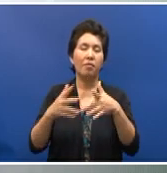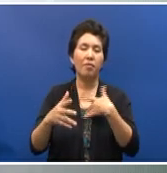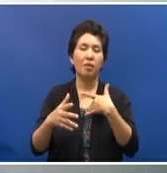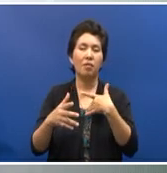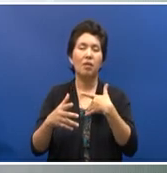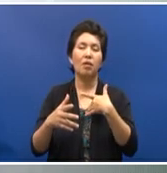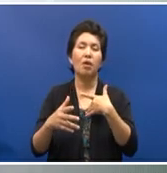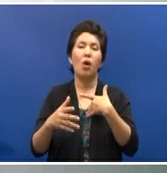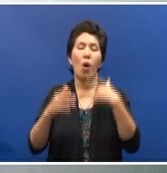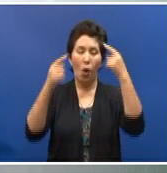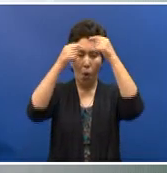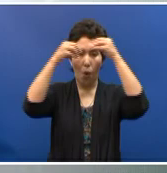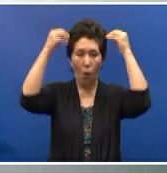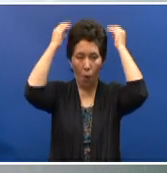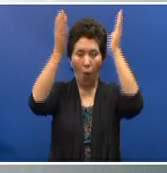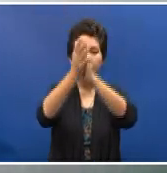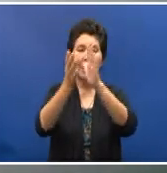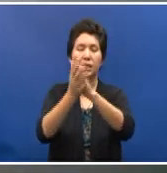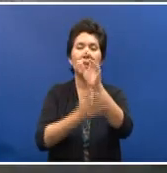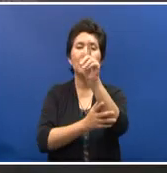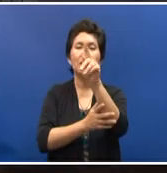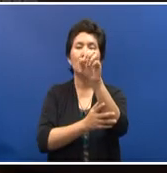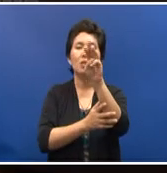might spread all over Asia.